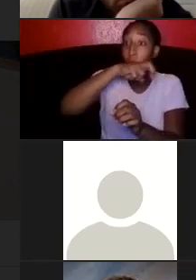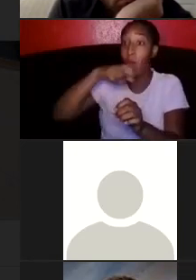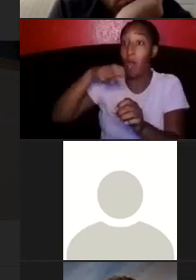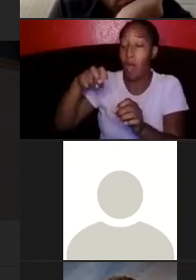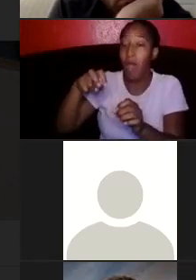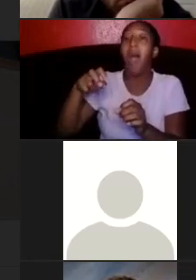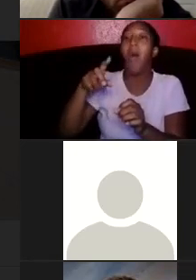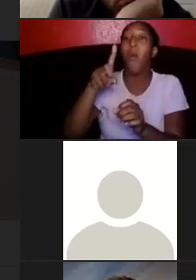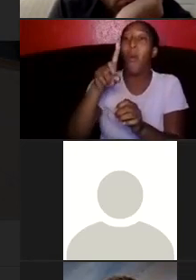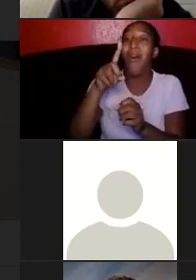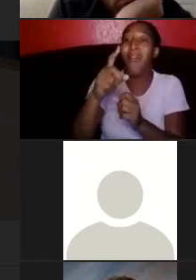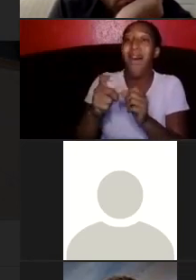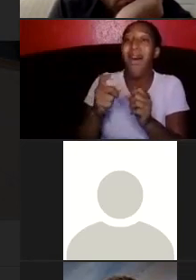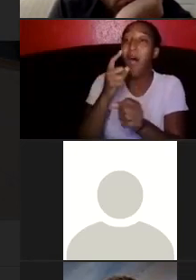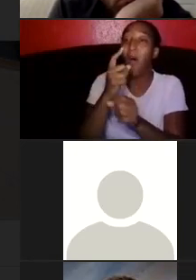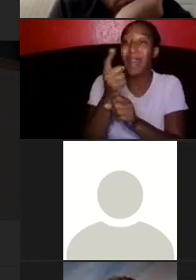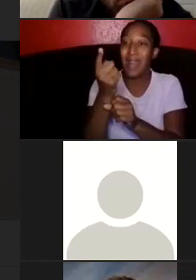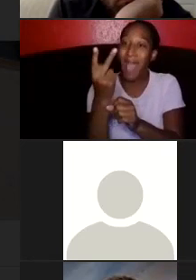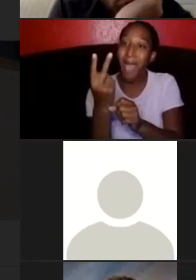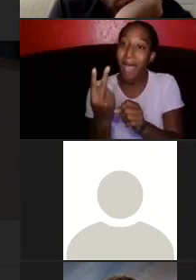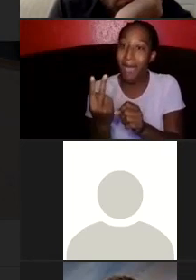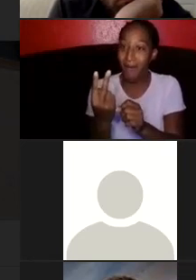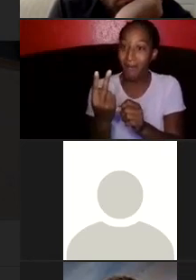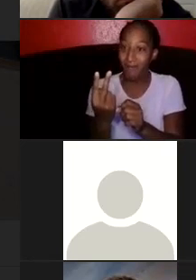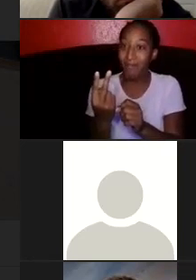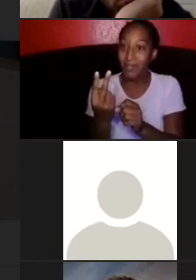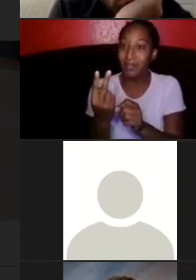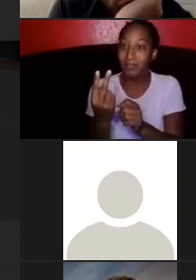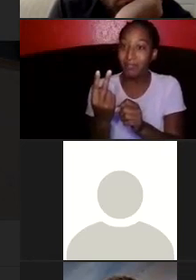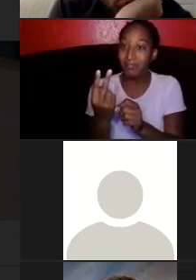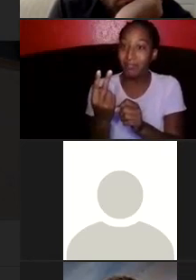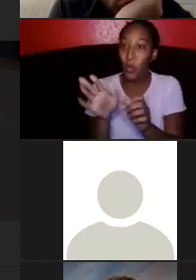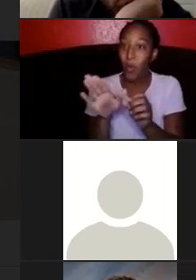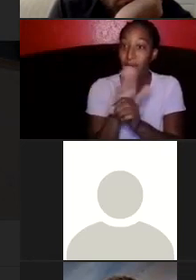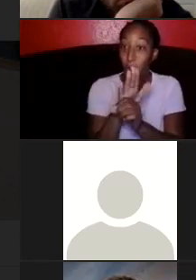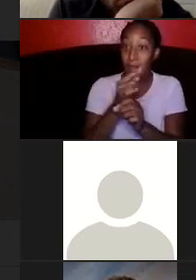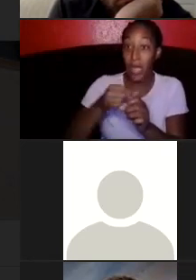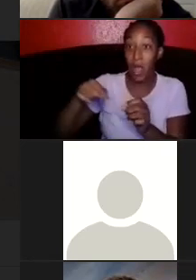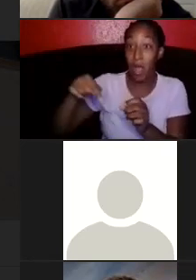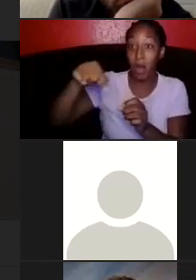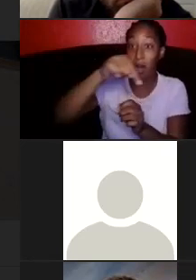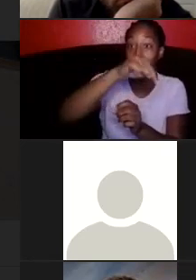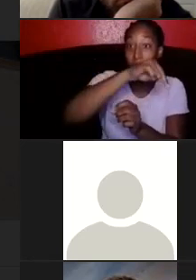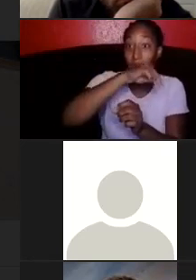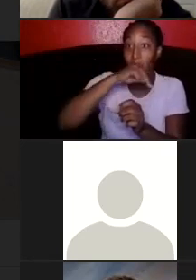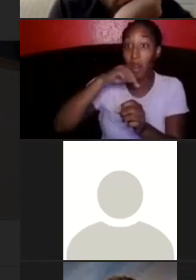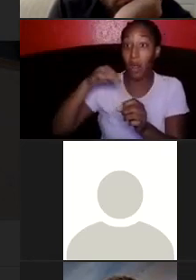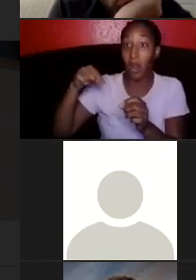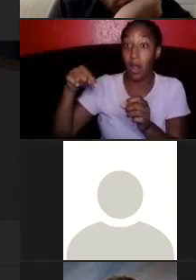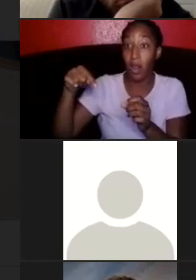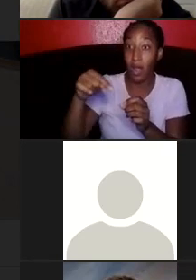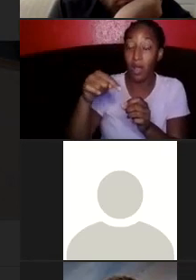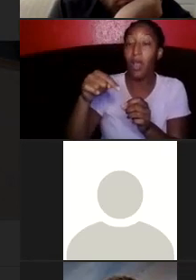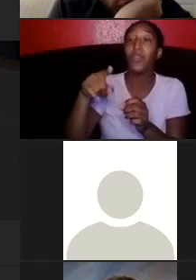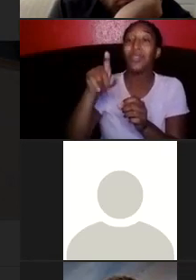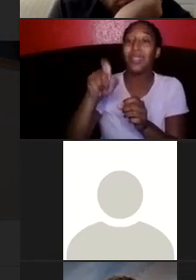hours. Okay. And so it's 100 miles above the Earth. So we had to add